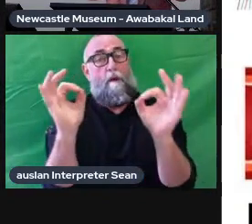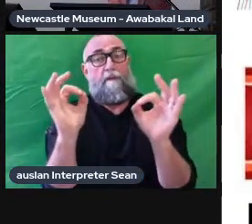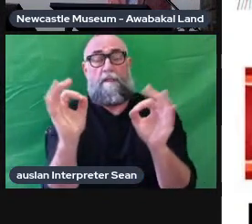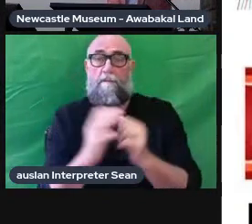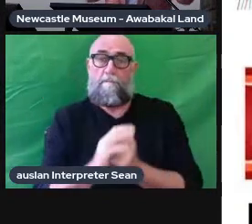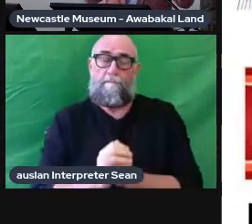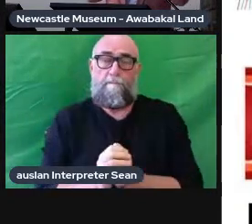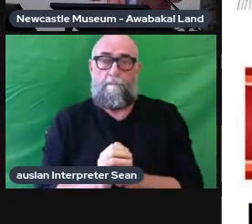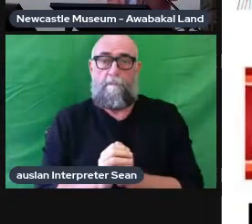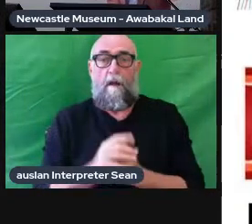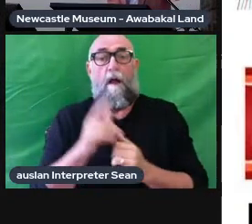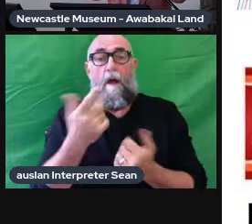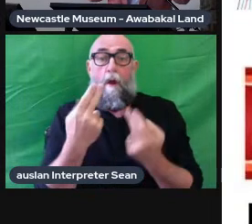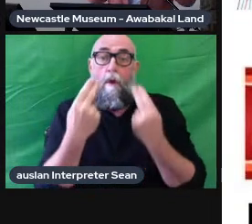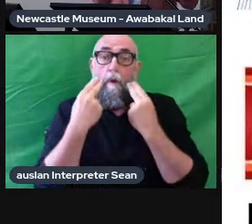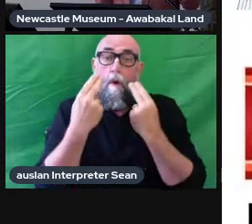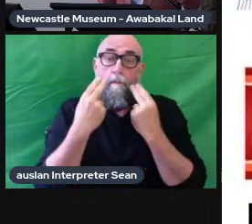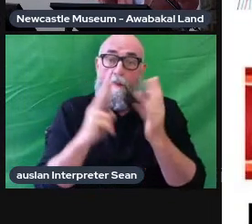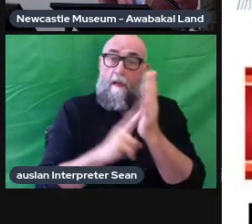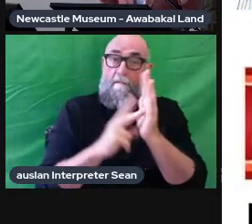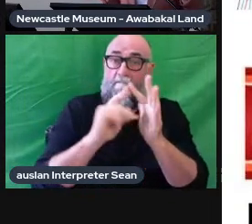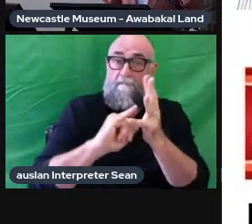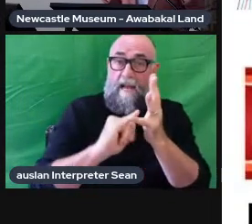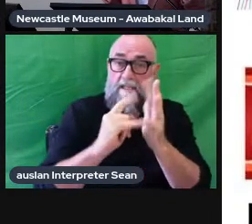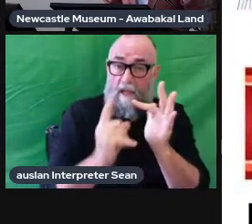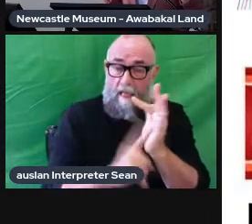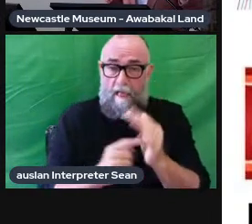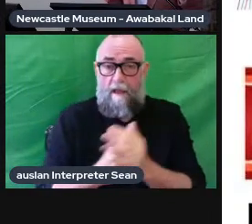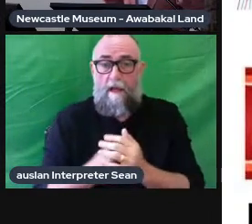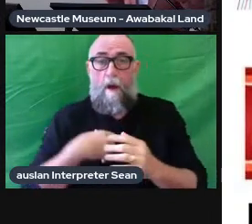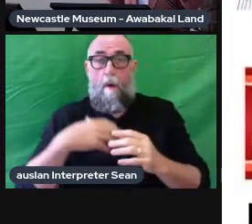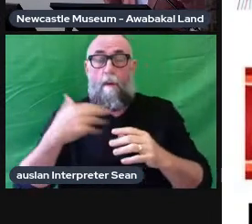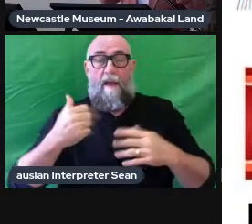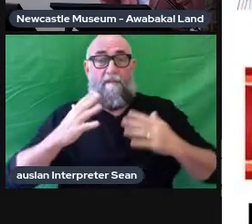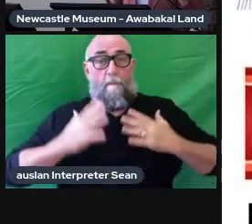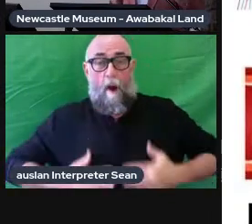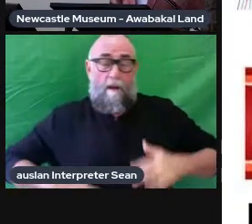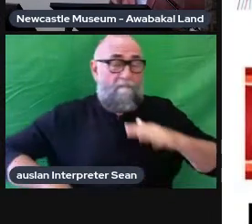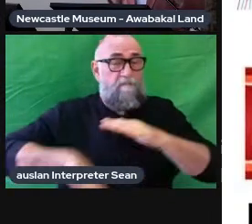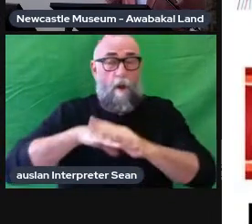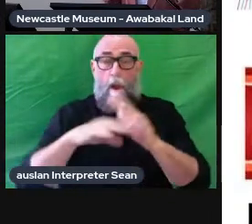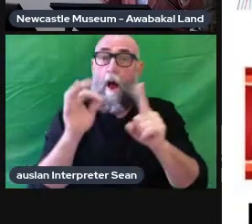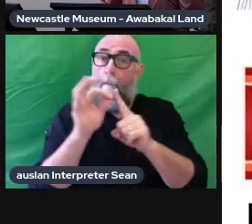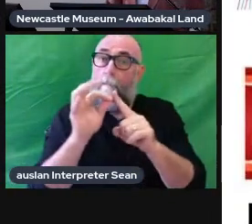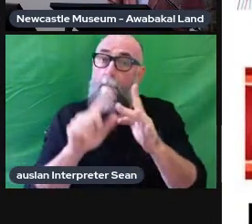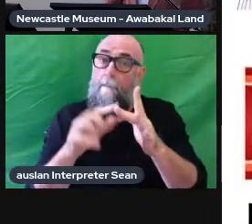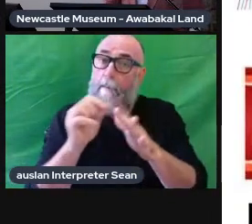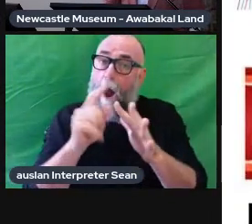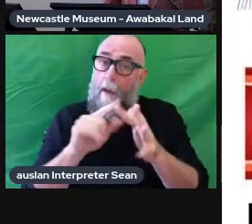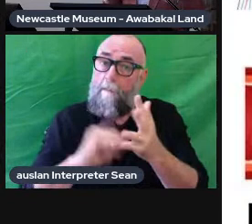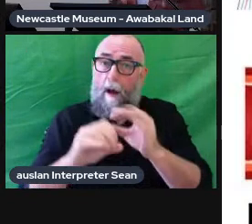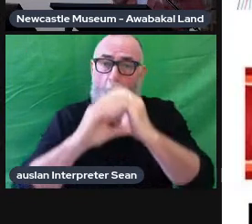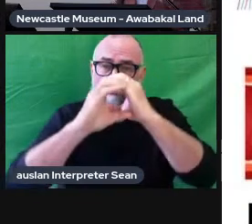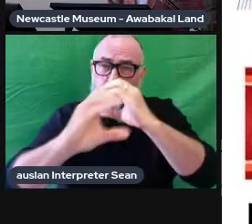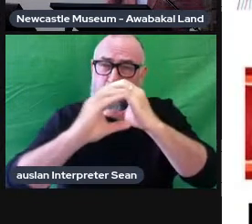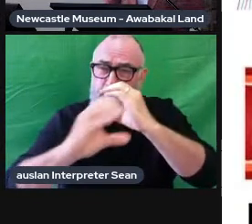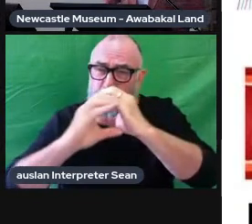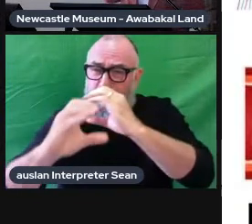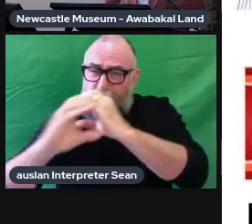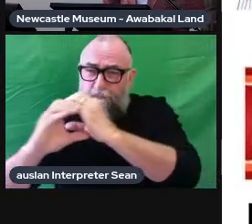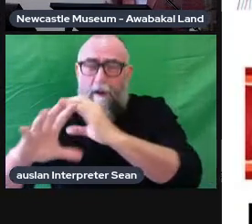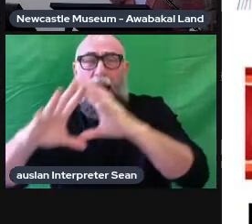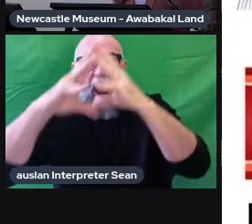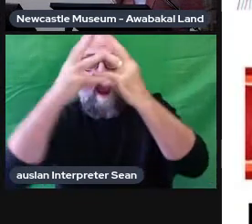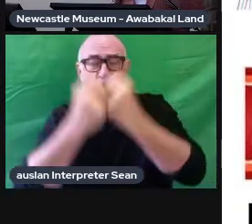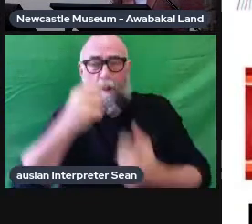normal blood vessel. We've got lots and lots of these pipes running through the body, supplying all the body's tissues and cells, including the brain